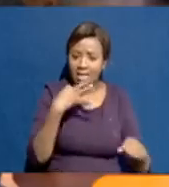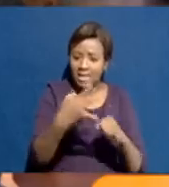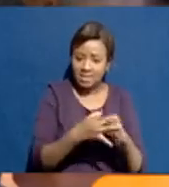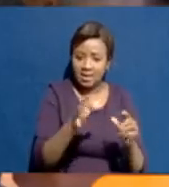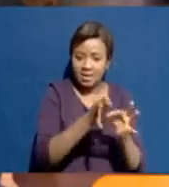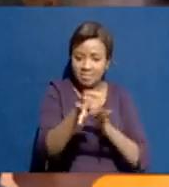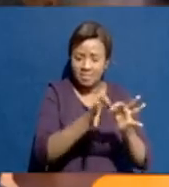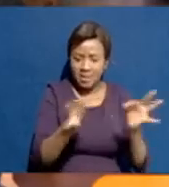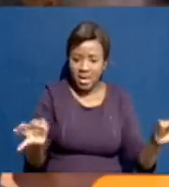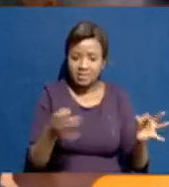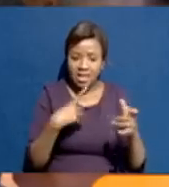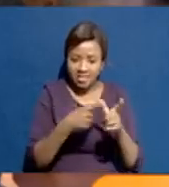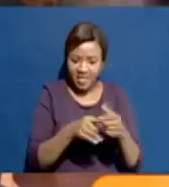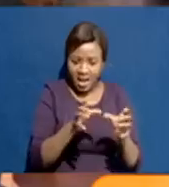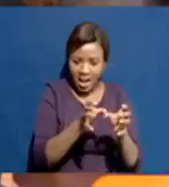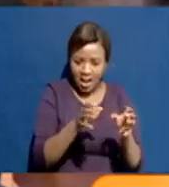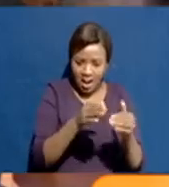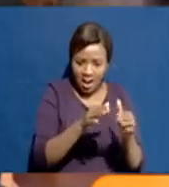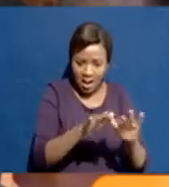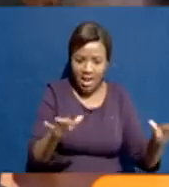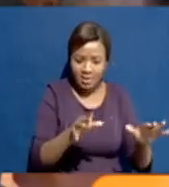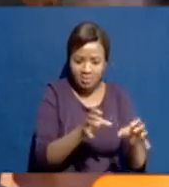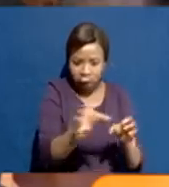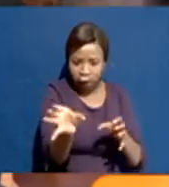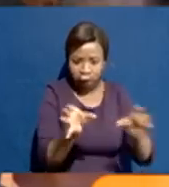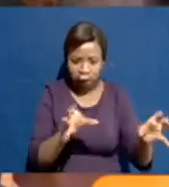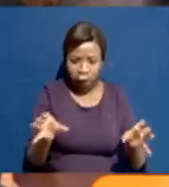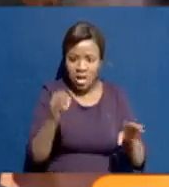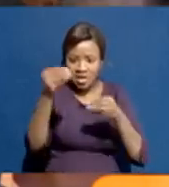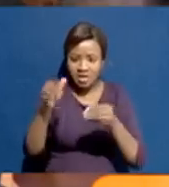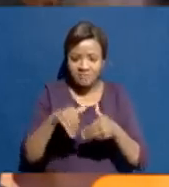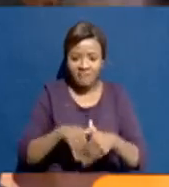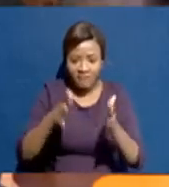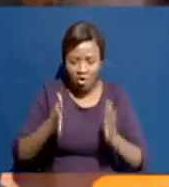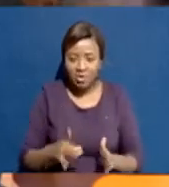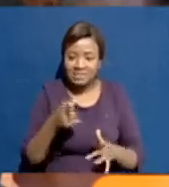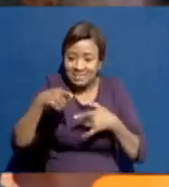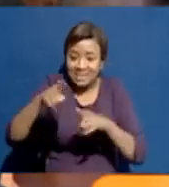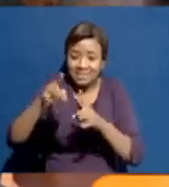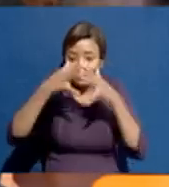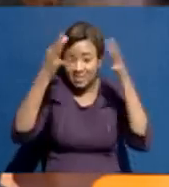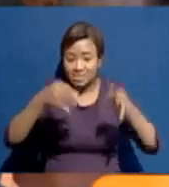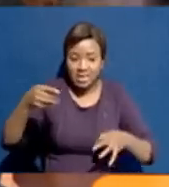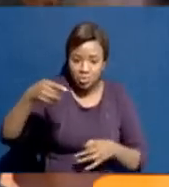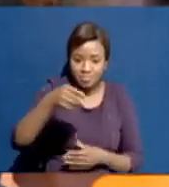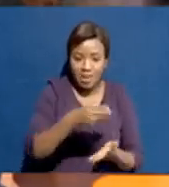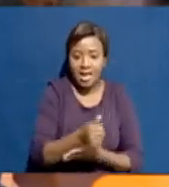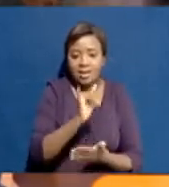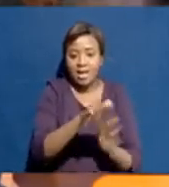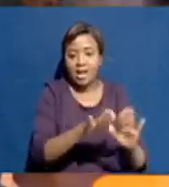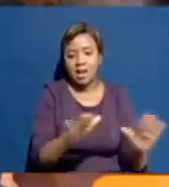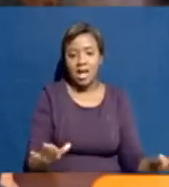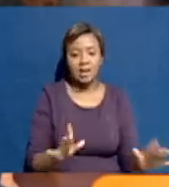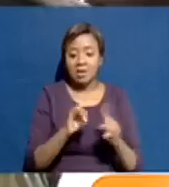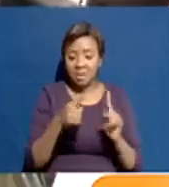Shakahola, subdivided the piece to his followers who bought at will, and some of his followers are yet to clear payments for the purchase of the